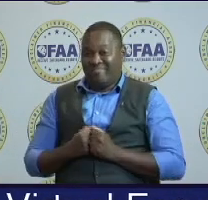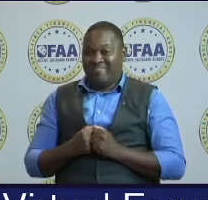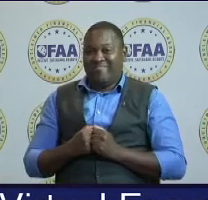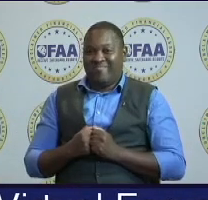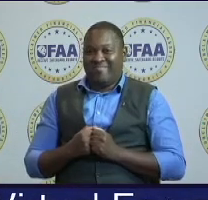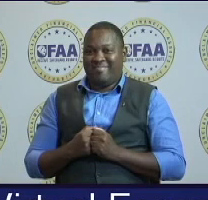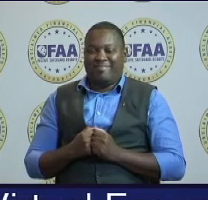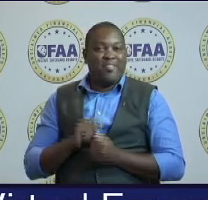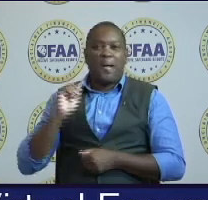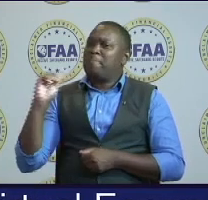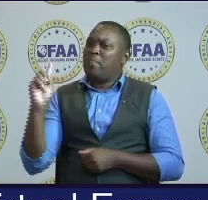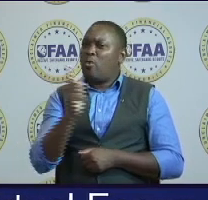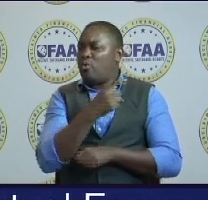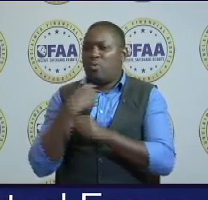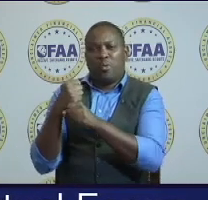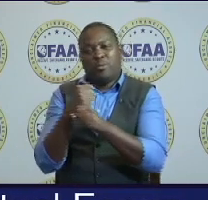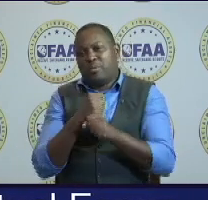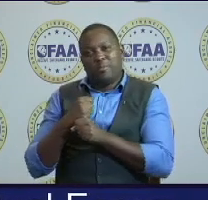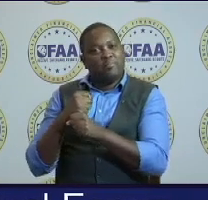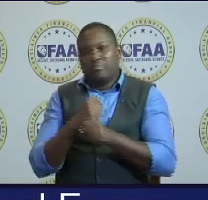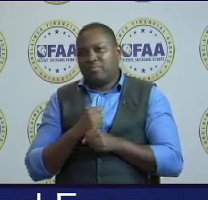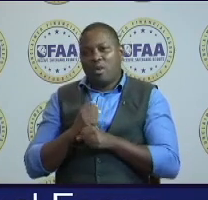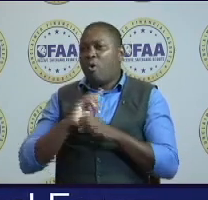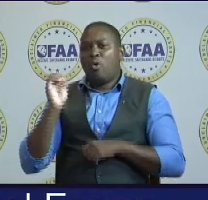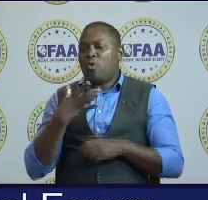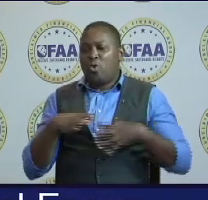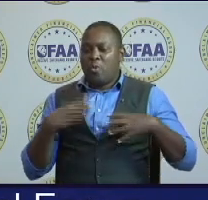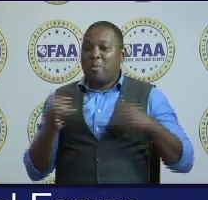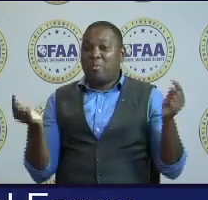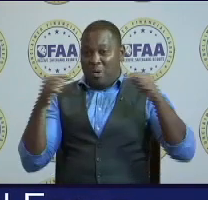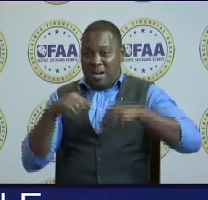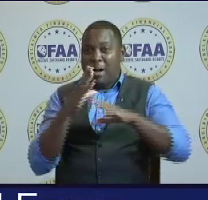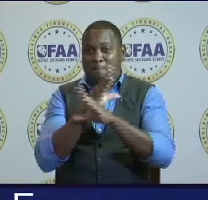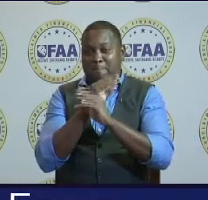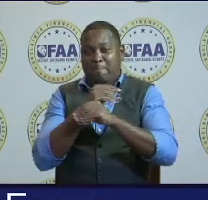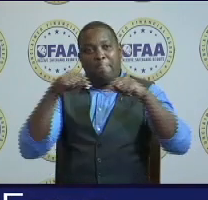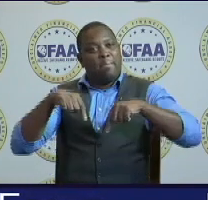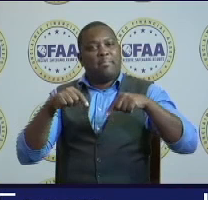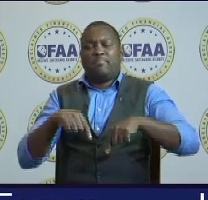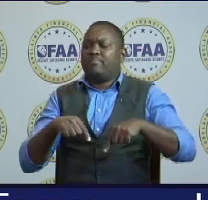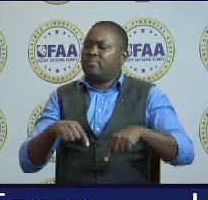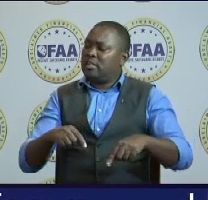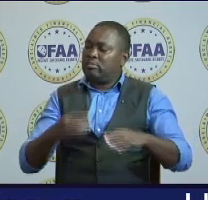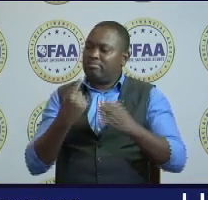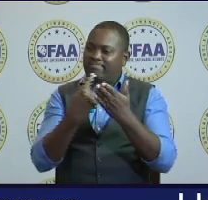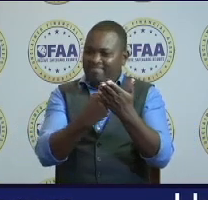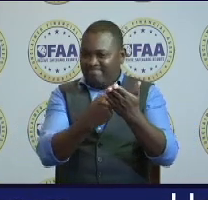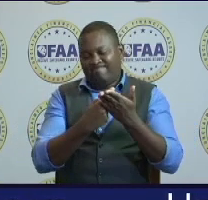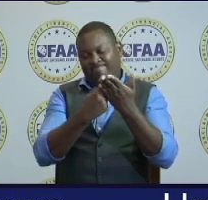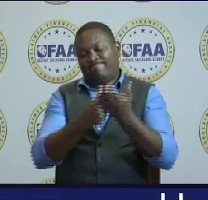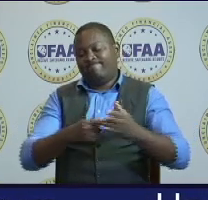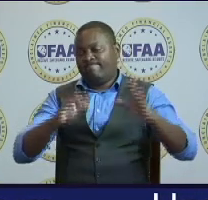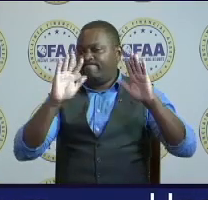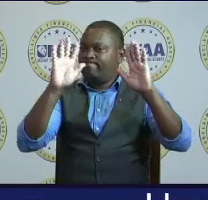to all the holders and all the attendees of this forum, definitely it's been a rich conversation. And I